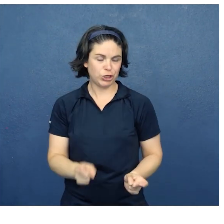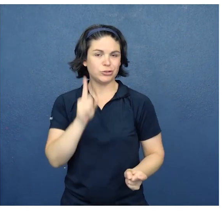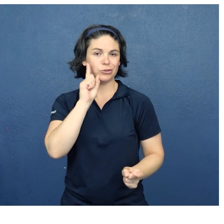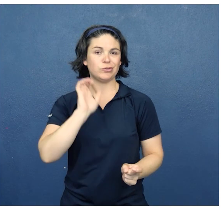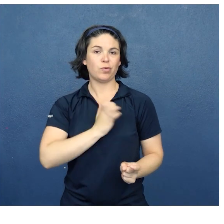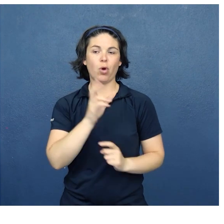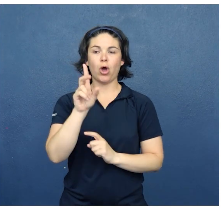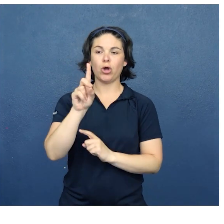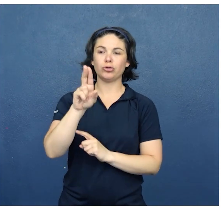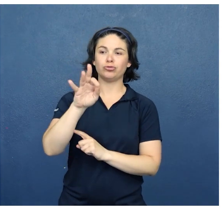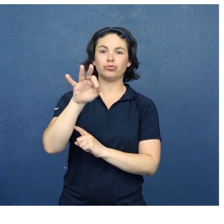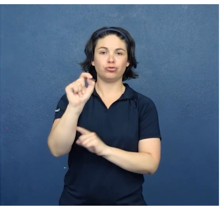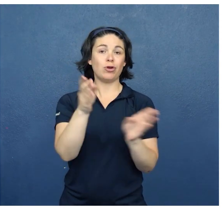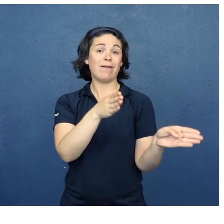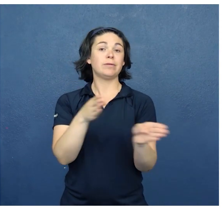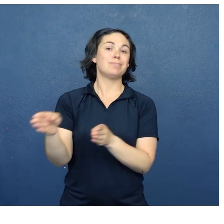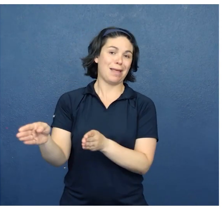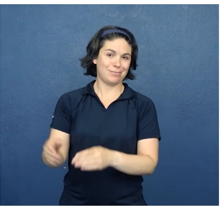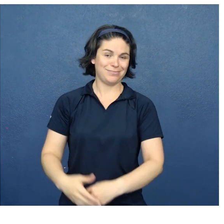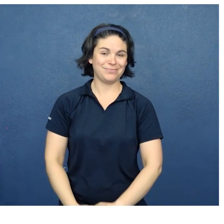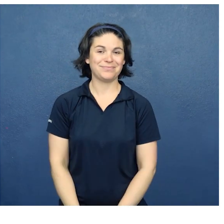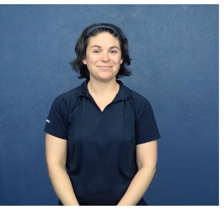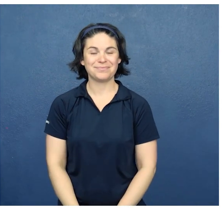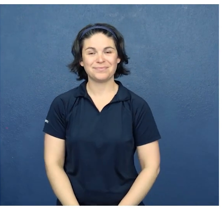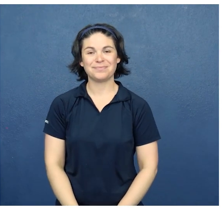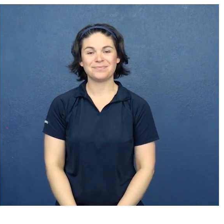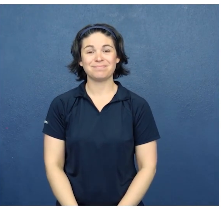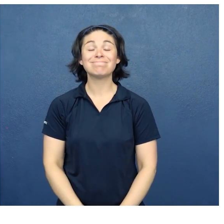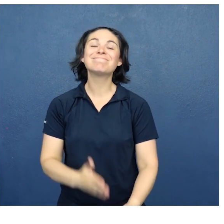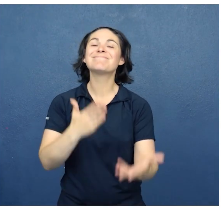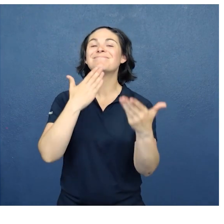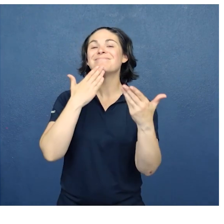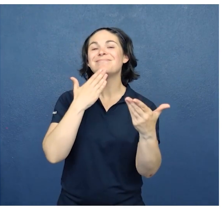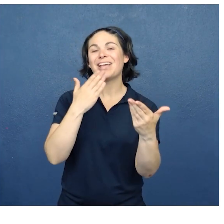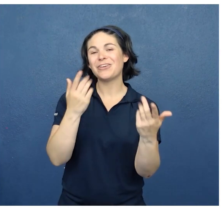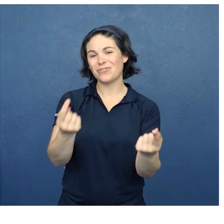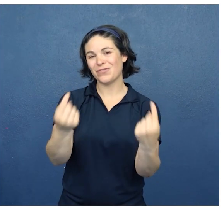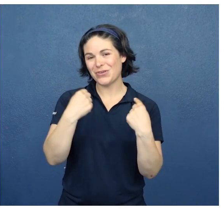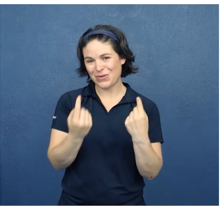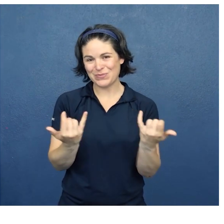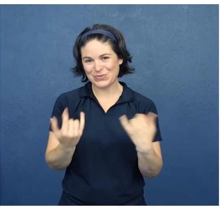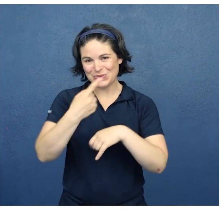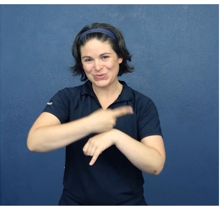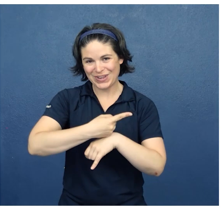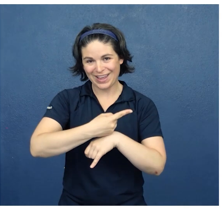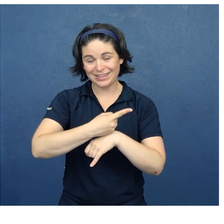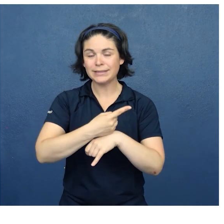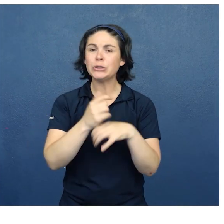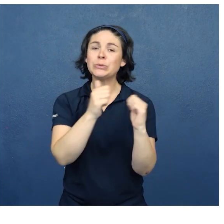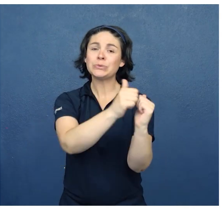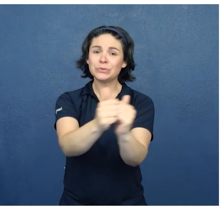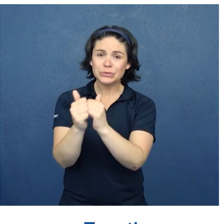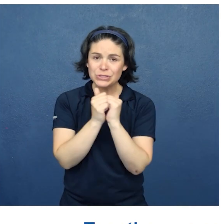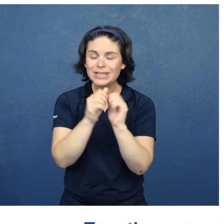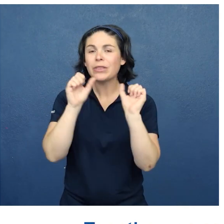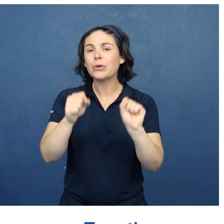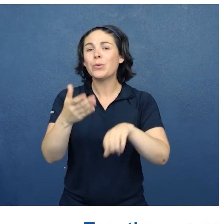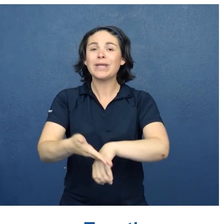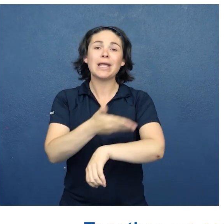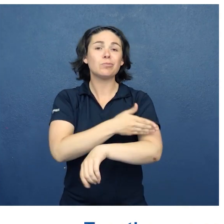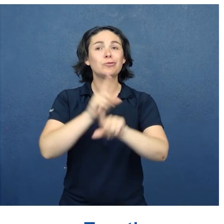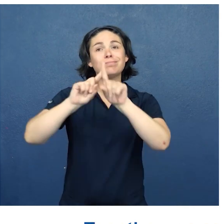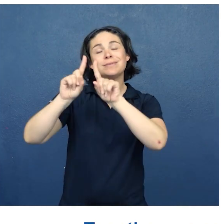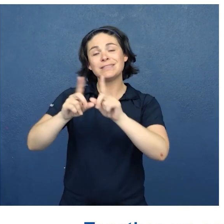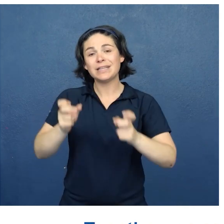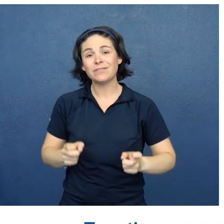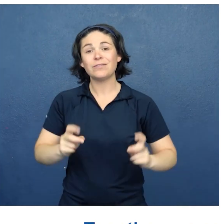if necessary, based on the comments received. Thank you for joining us today. Together we can